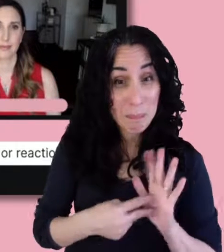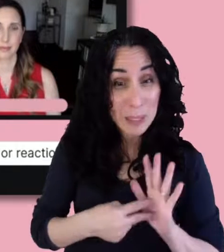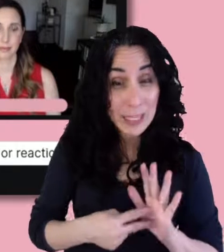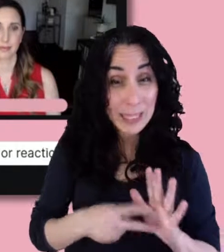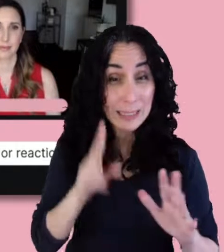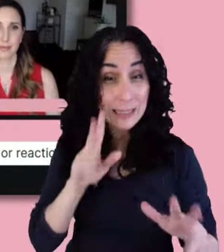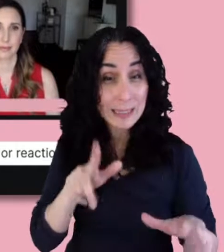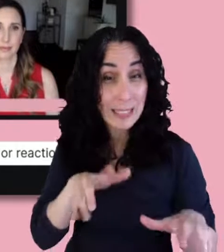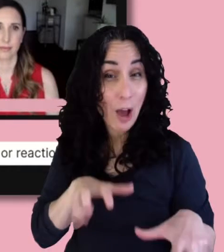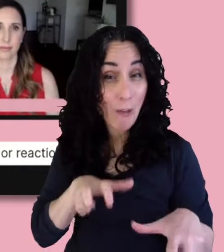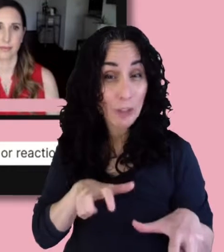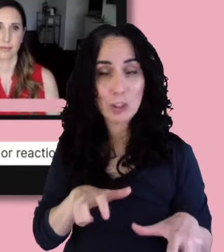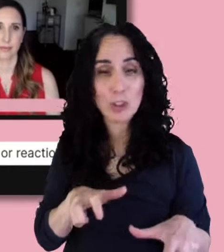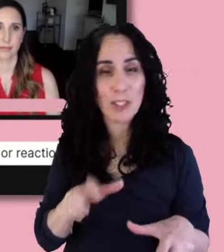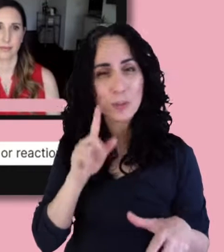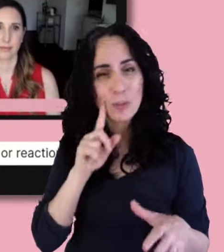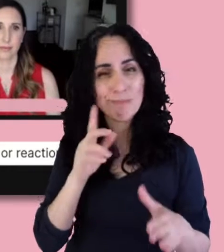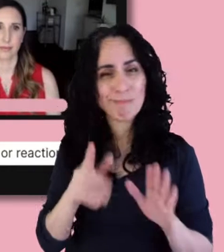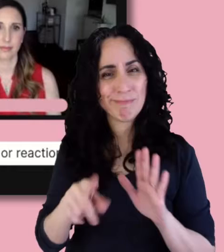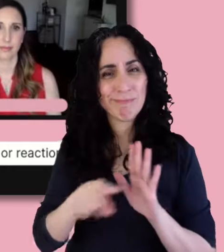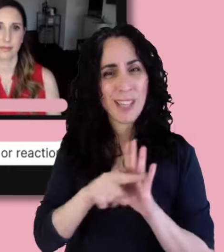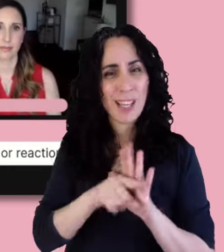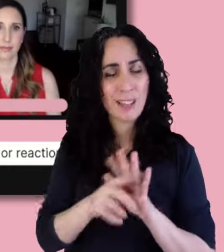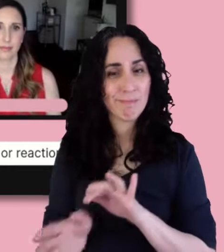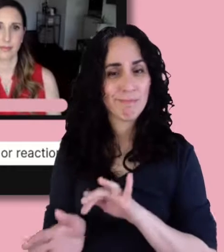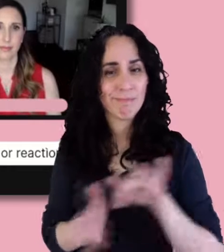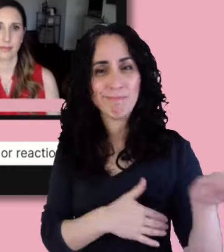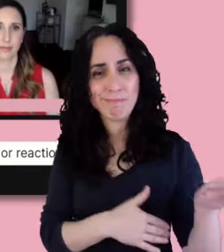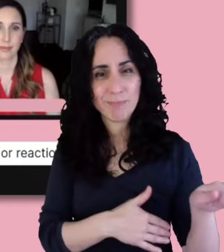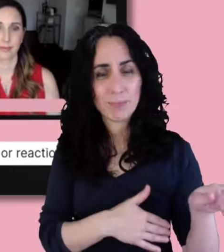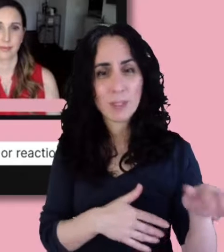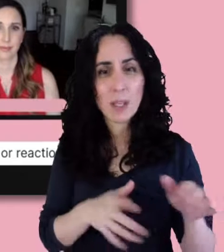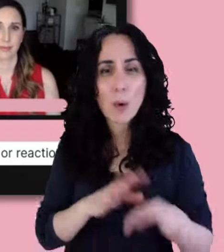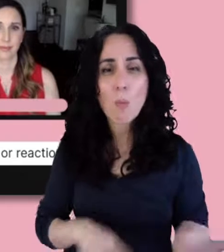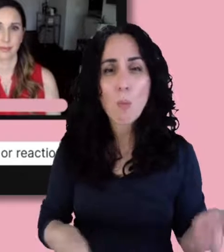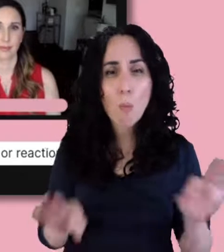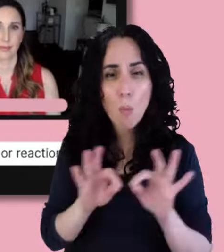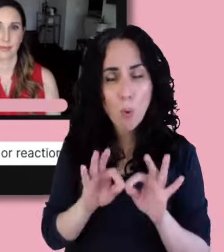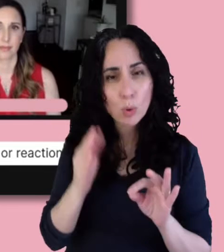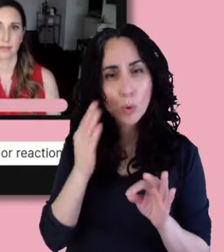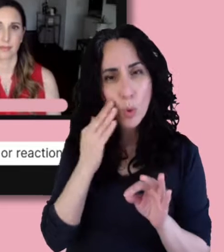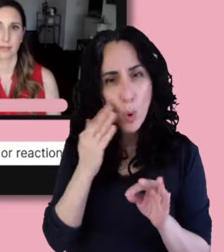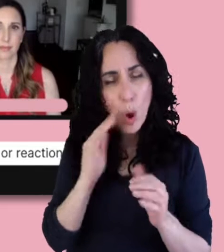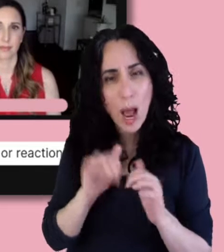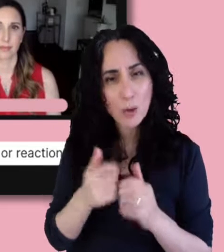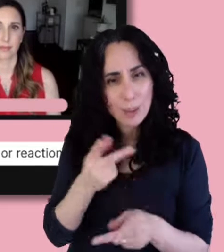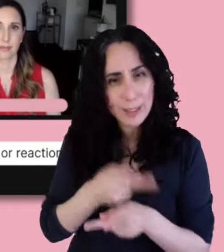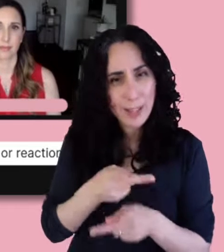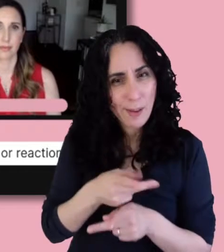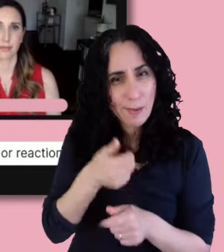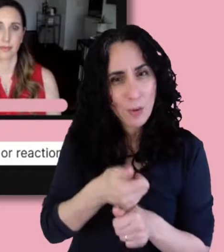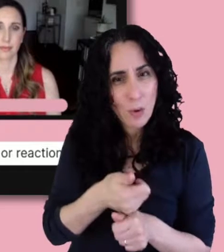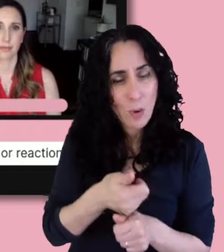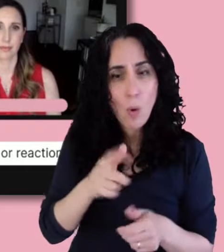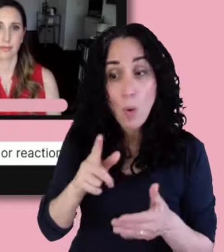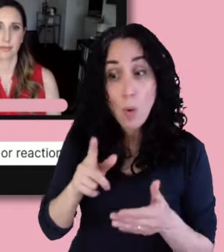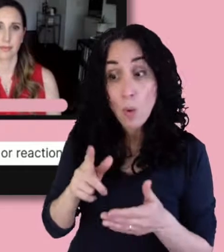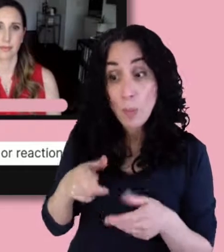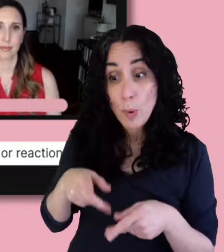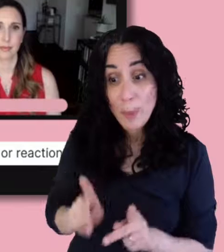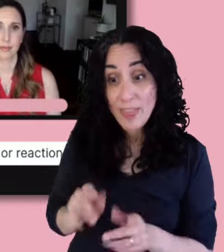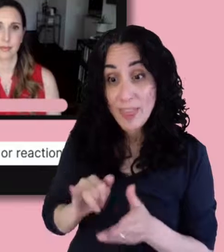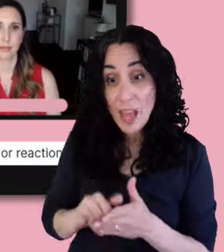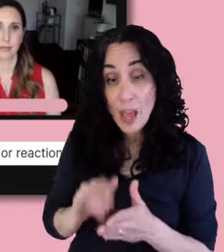selfishness and kind of think about ourselves and our mental health. What works for us? What do we allow? What you allow is what